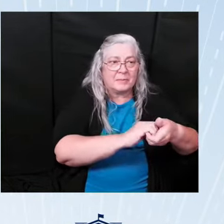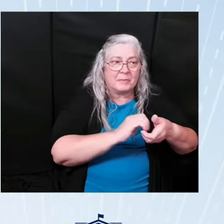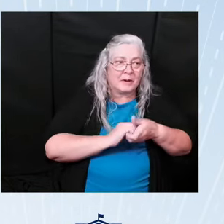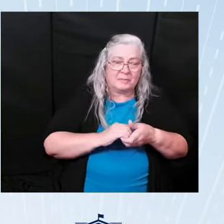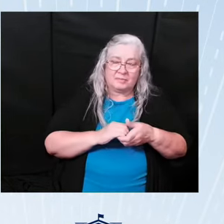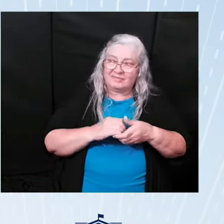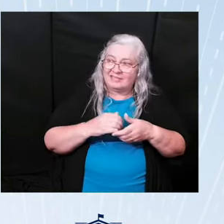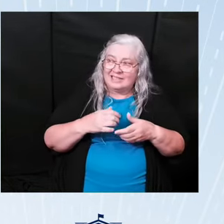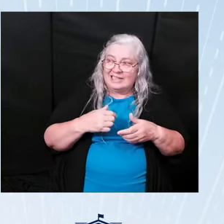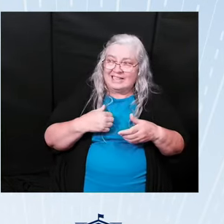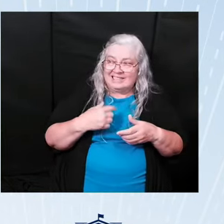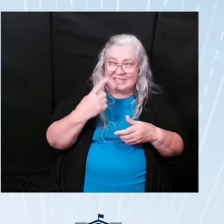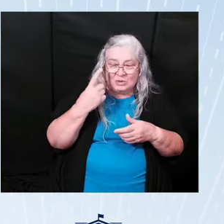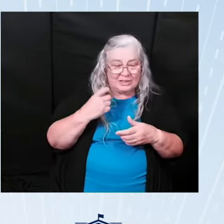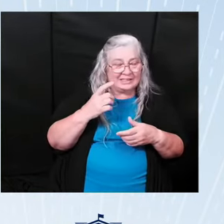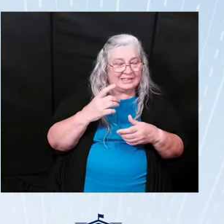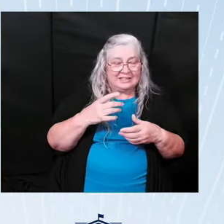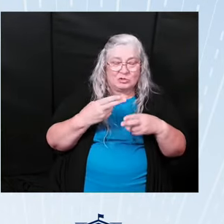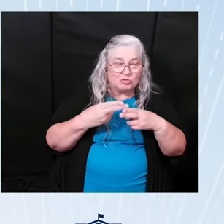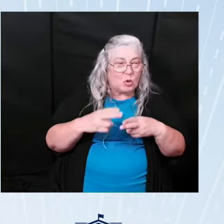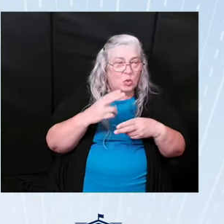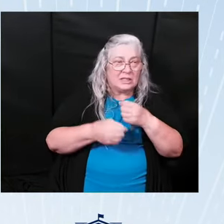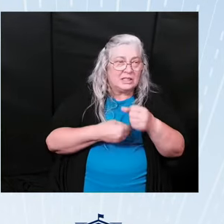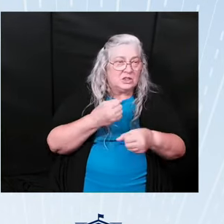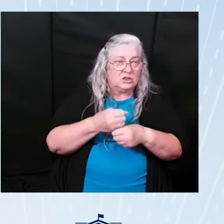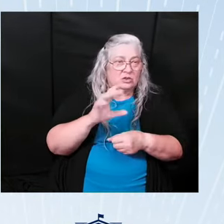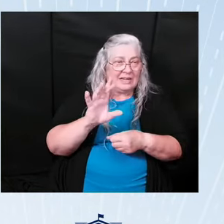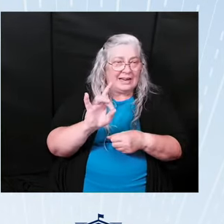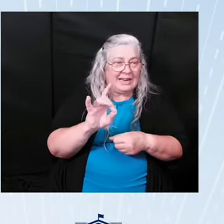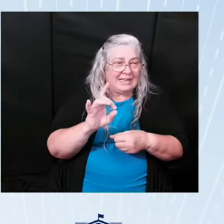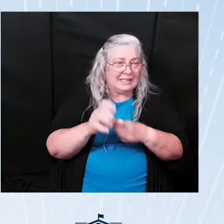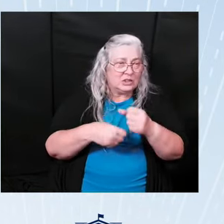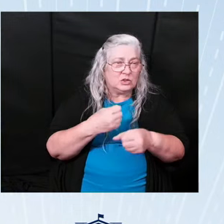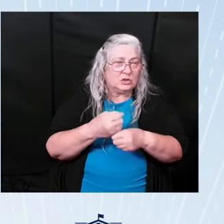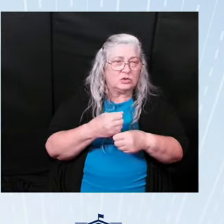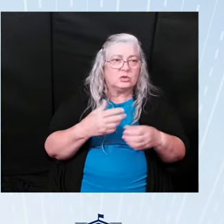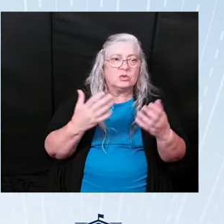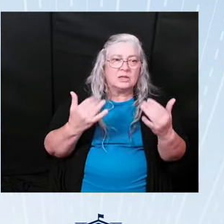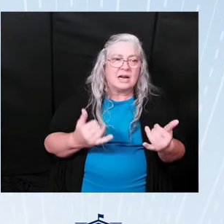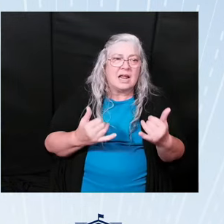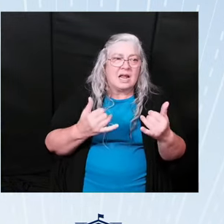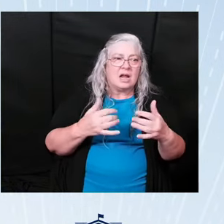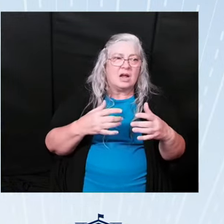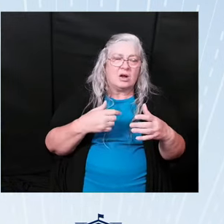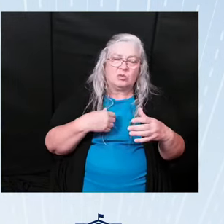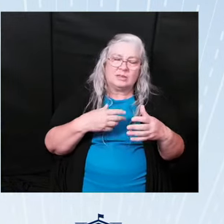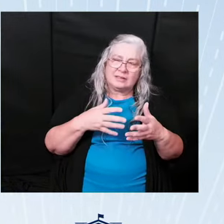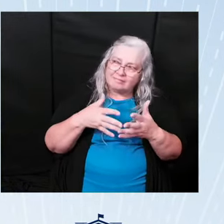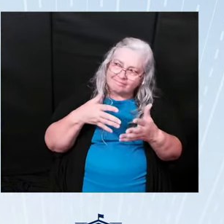minute ago, into the Inflation Reduction Act. It is the marrow in the bone